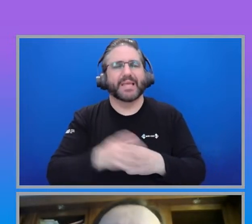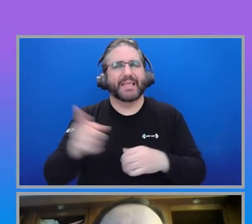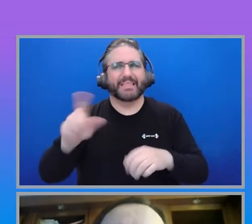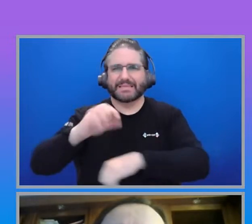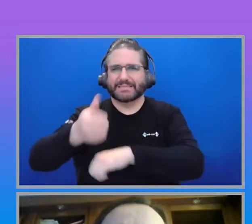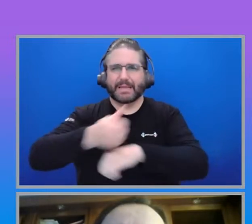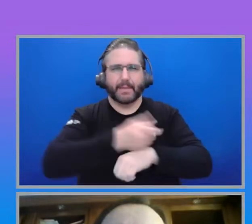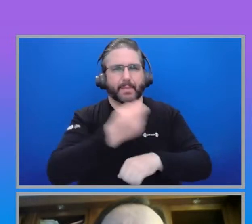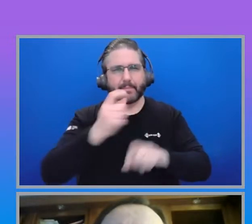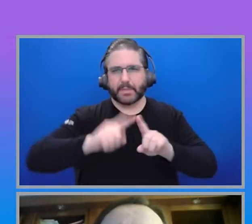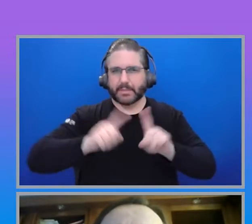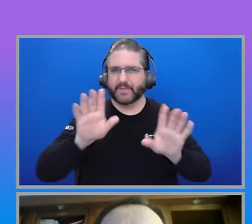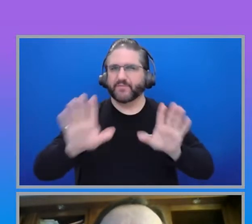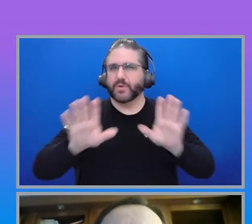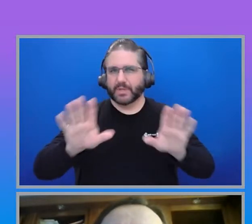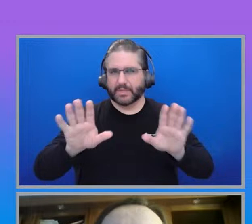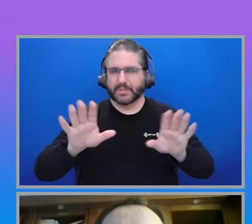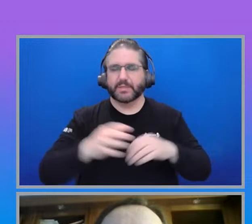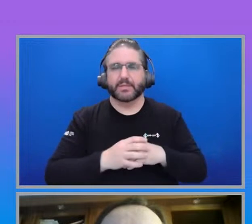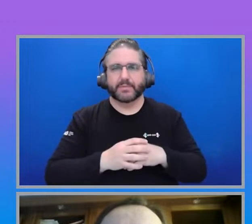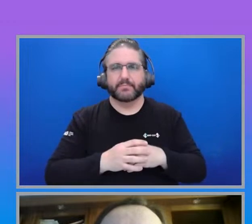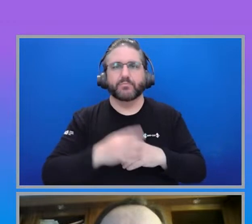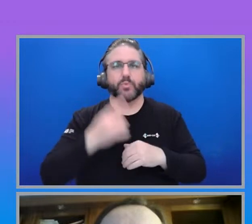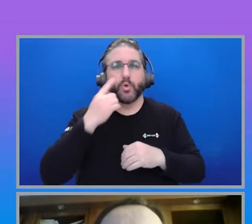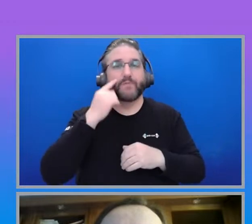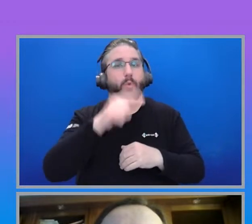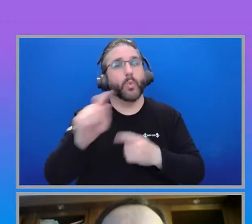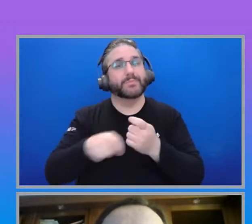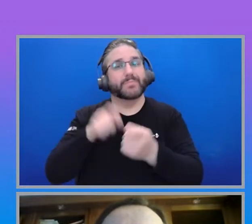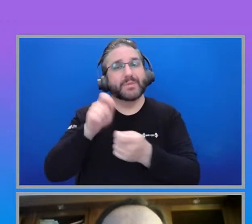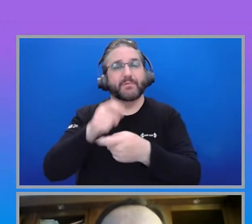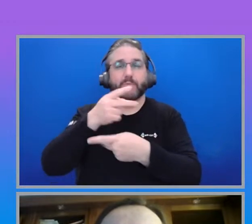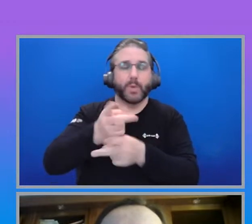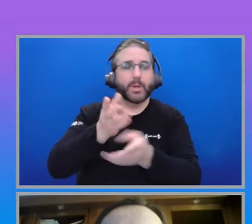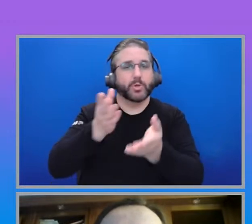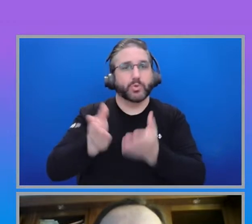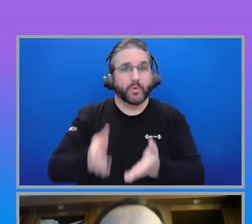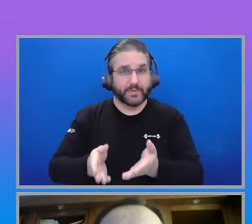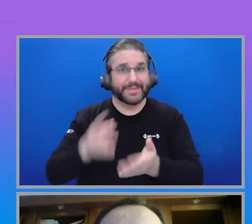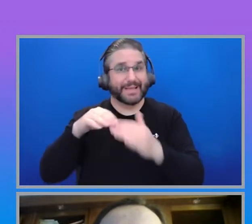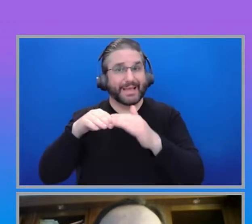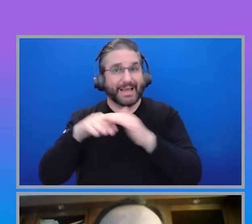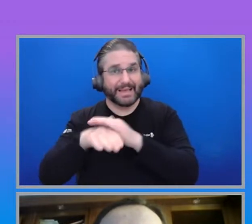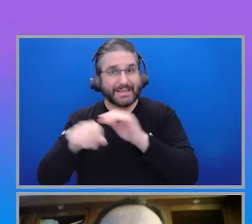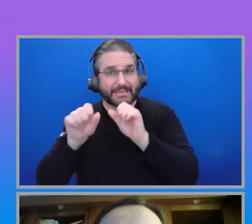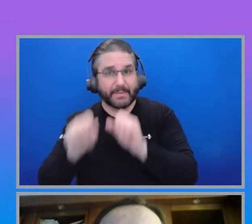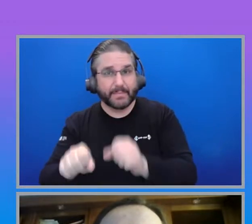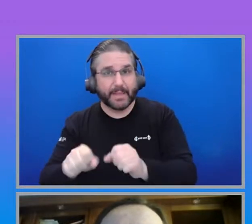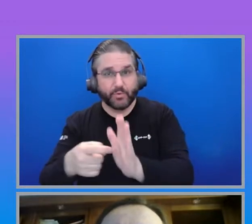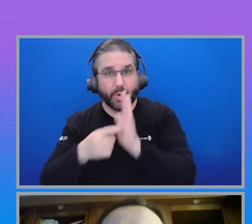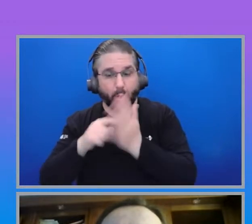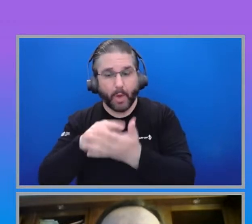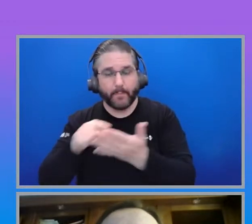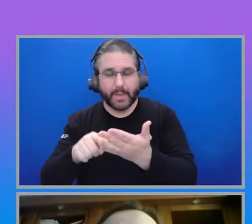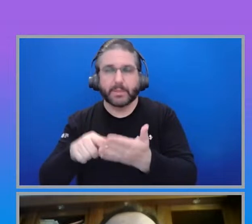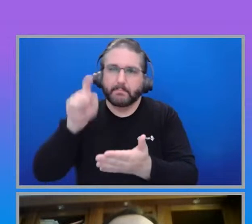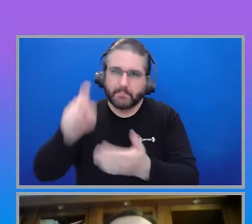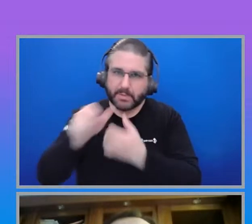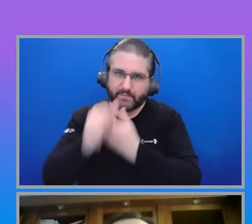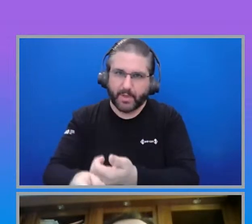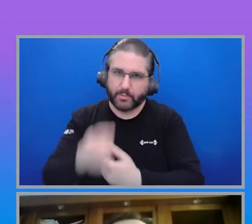While for the selected products and services, these accessibility requirements are compulsory. For the